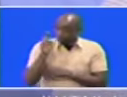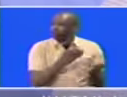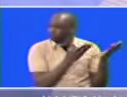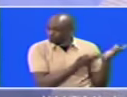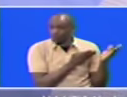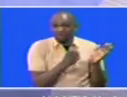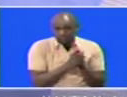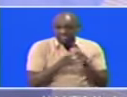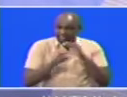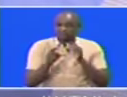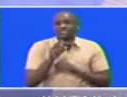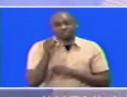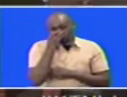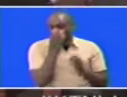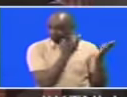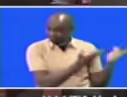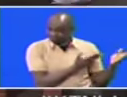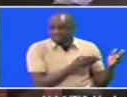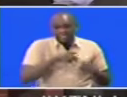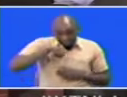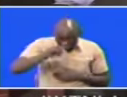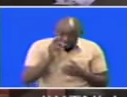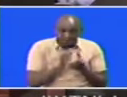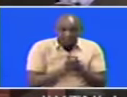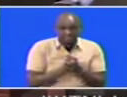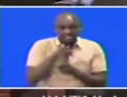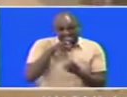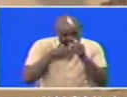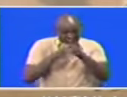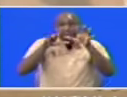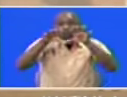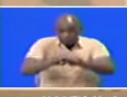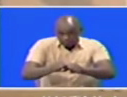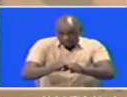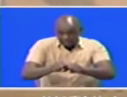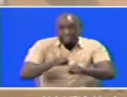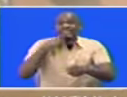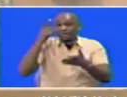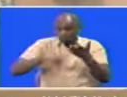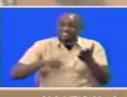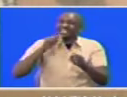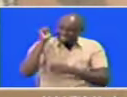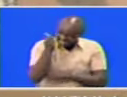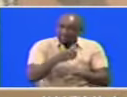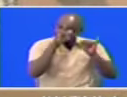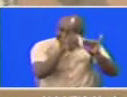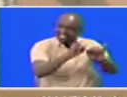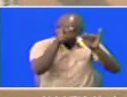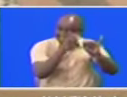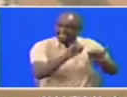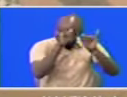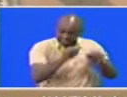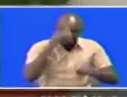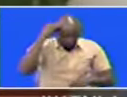and William Ruto, who had just got to the helm of the country's leadership, insisted that Kenya would stay the course